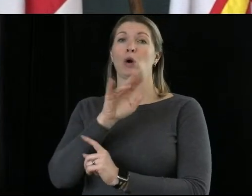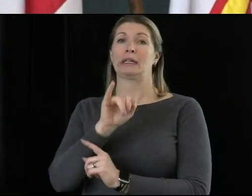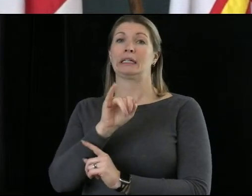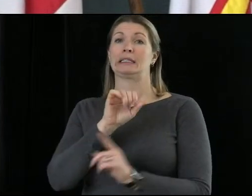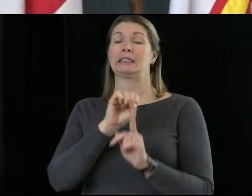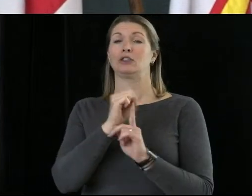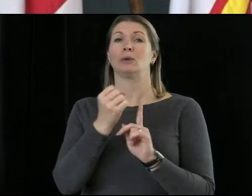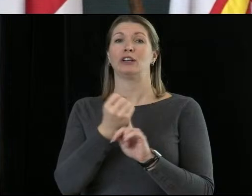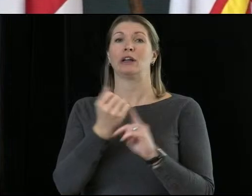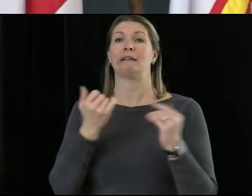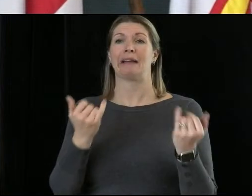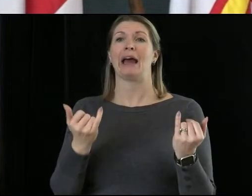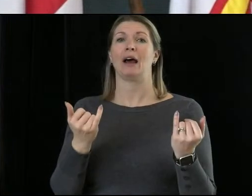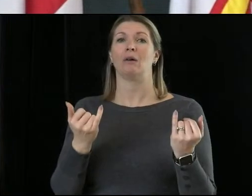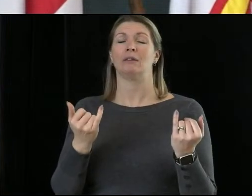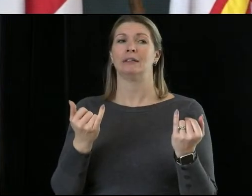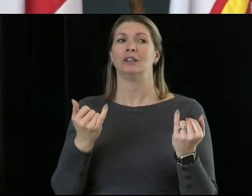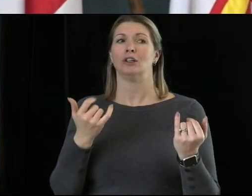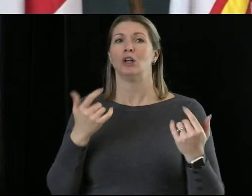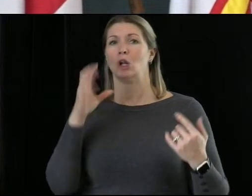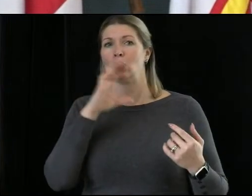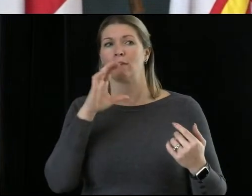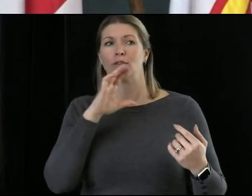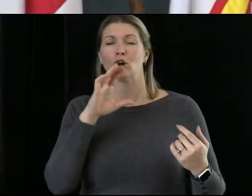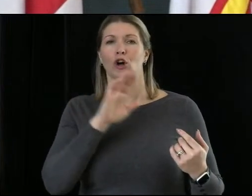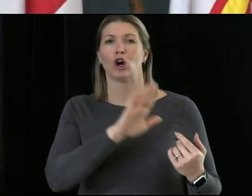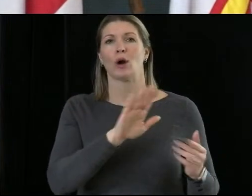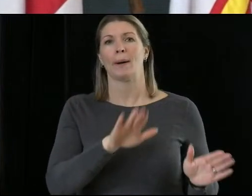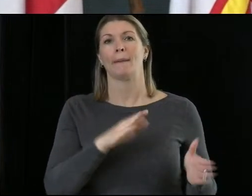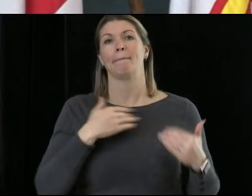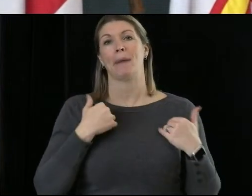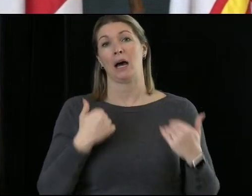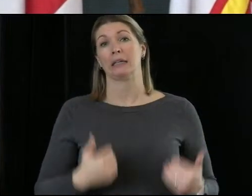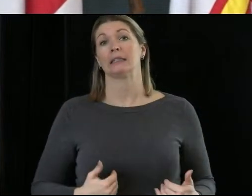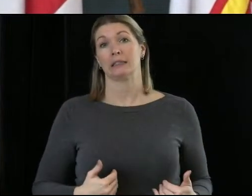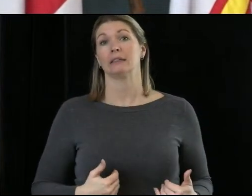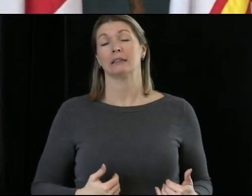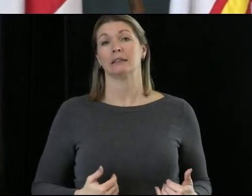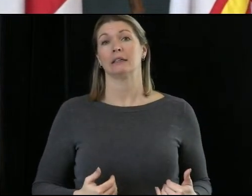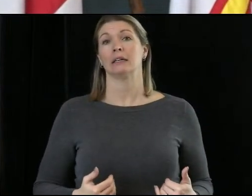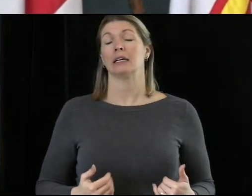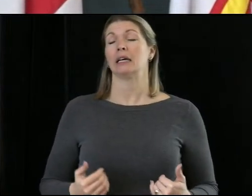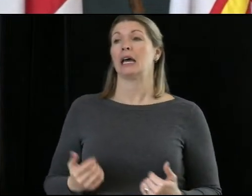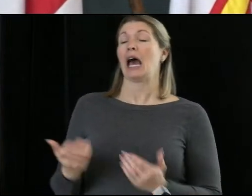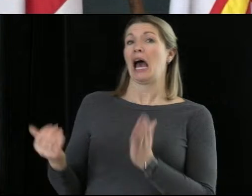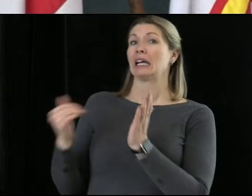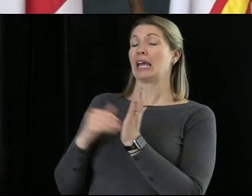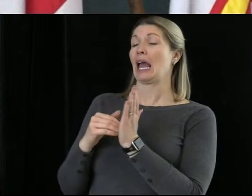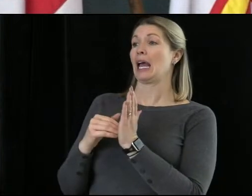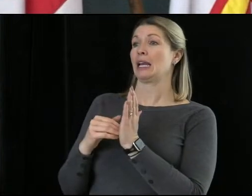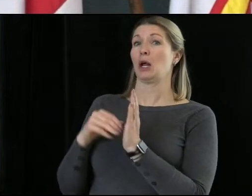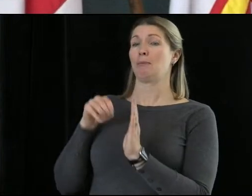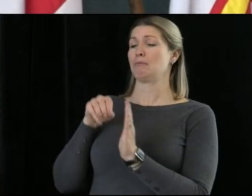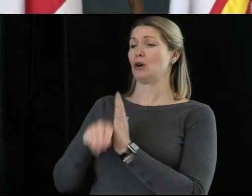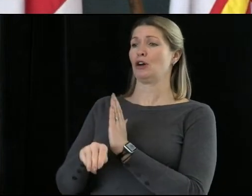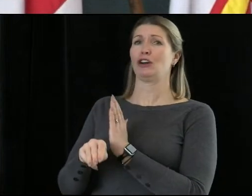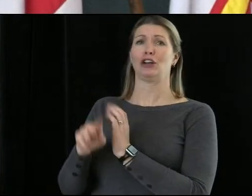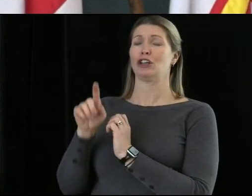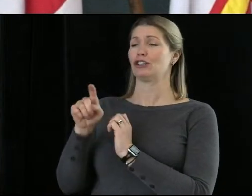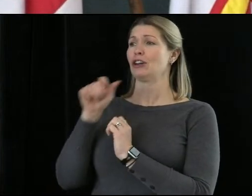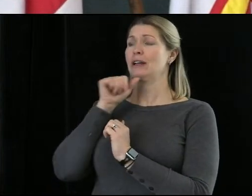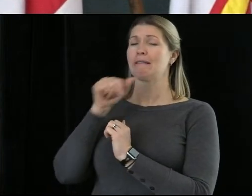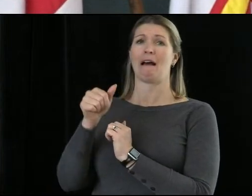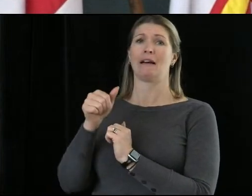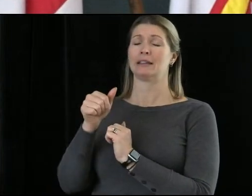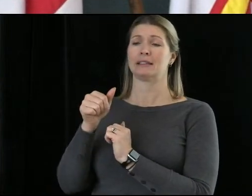As Debbie said, murder is not normal. Families should not have to endure it. The name of this presentation is